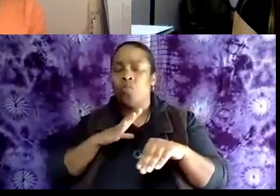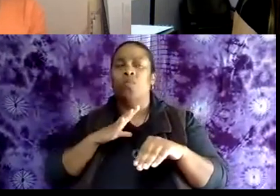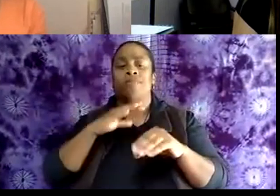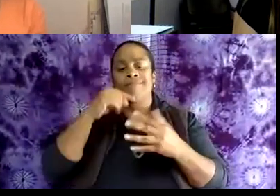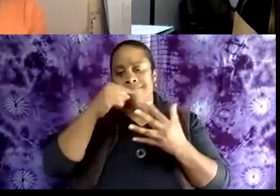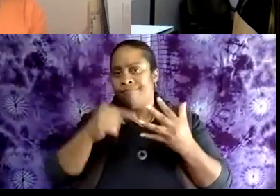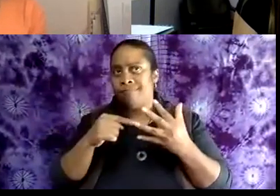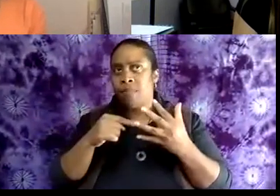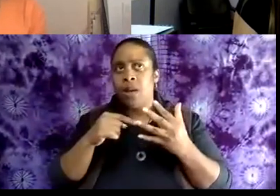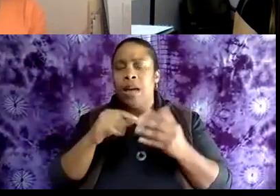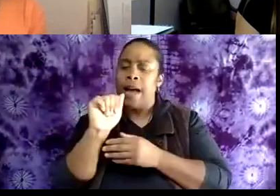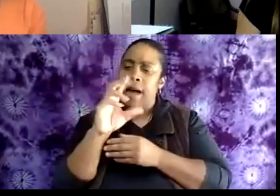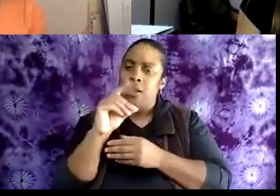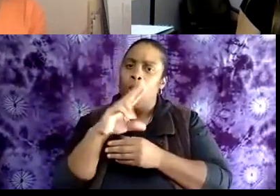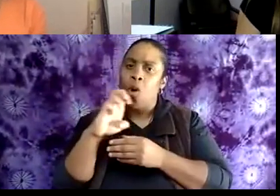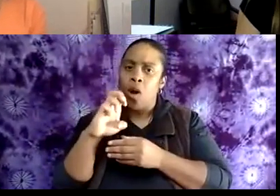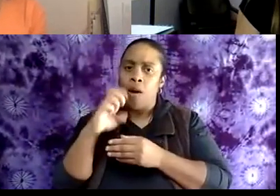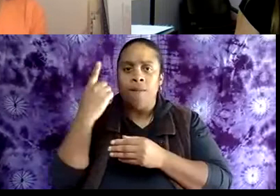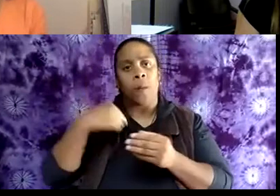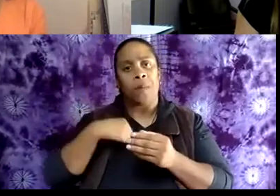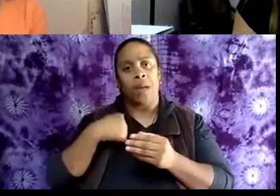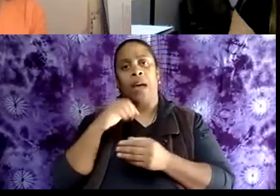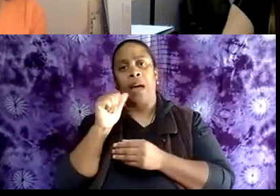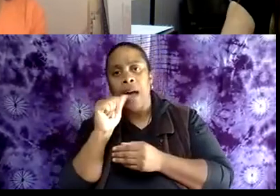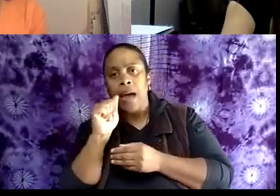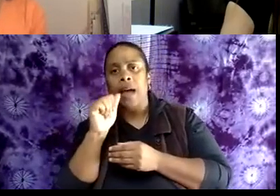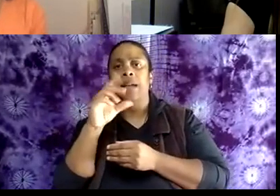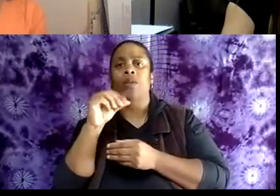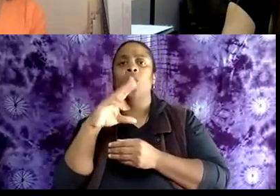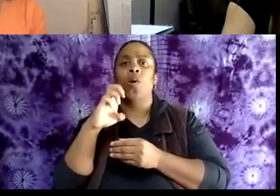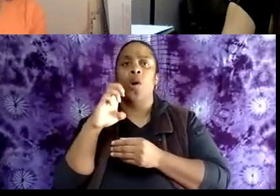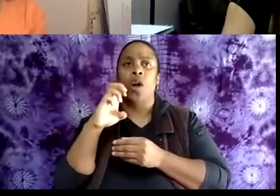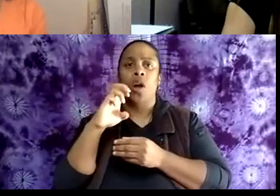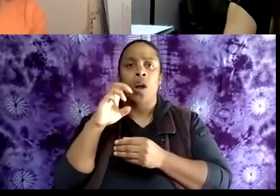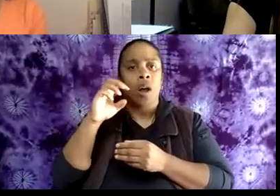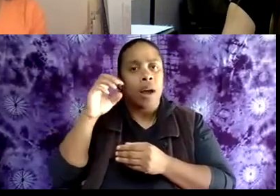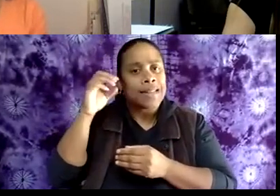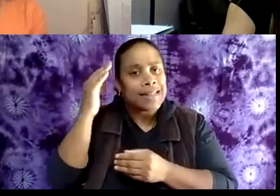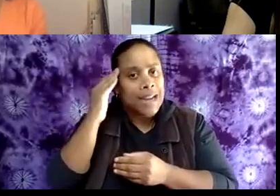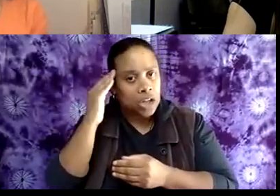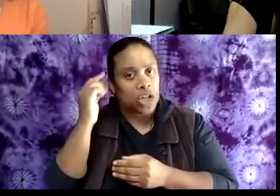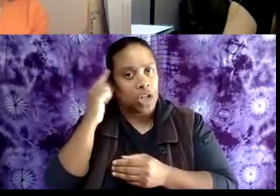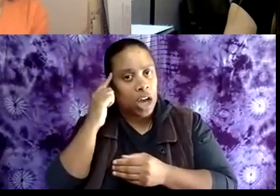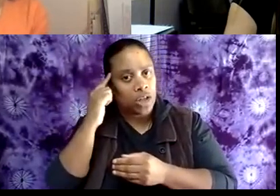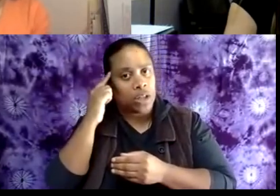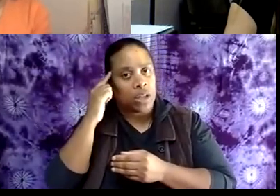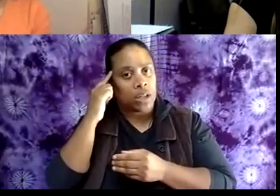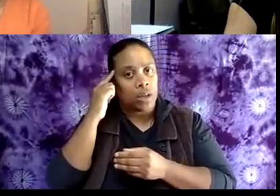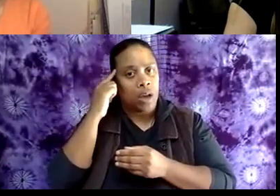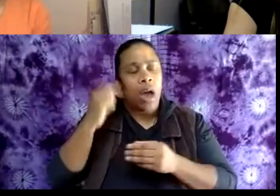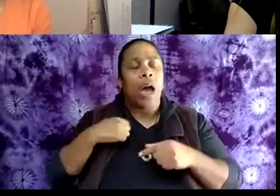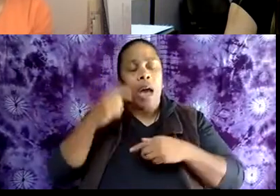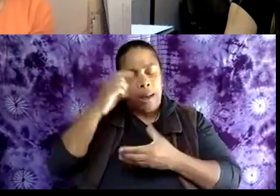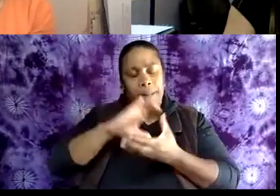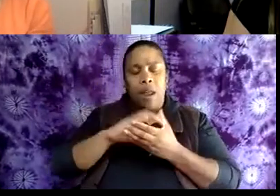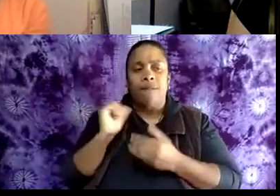adore. Like for me, I adore the consciousness of nature. I'm a panpsychist, so I believe that all of life is